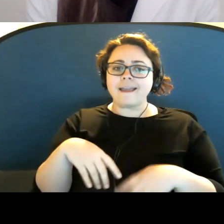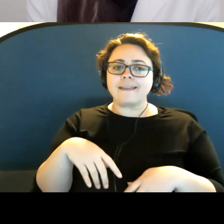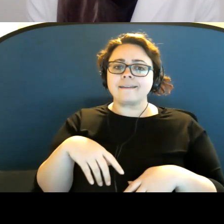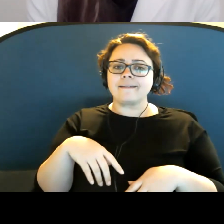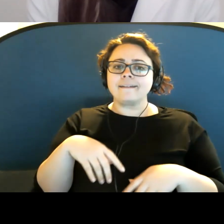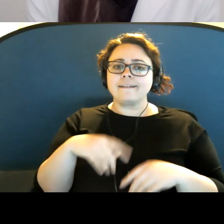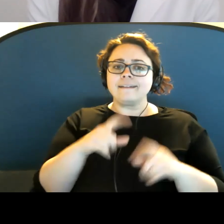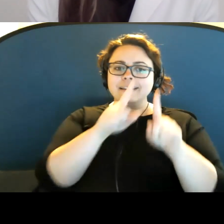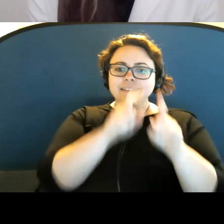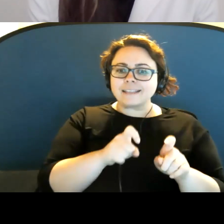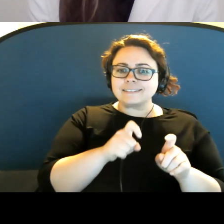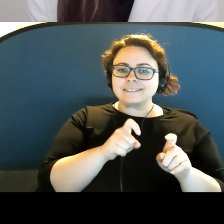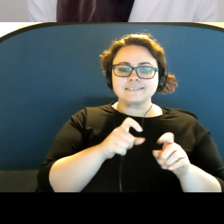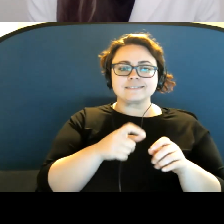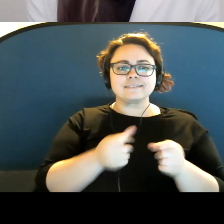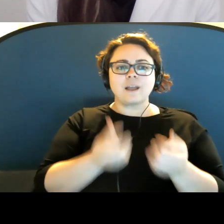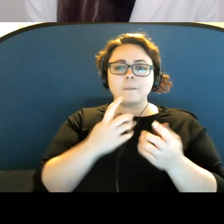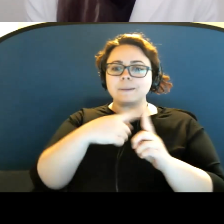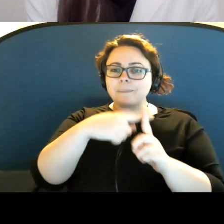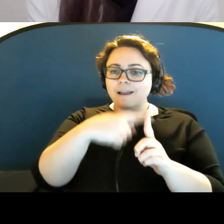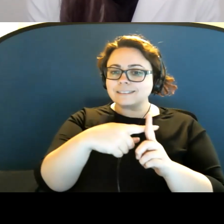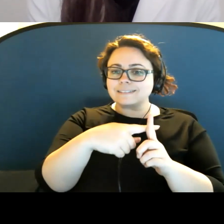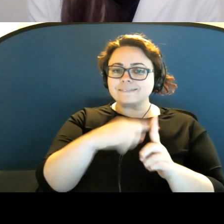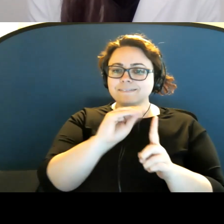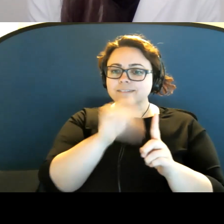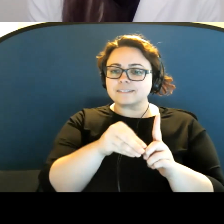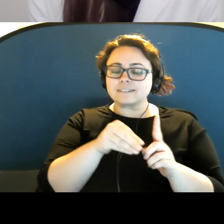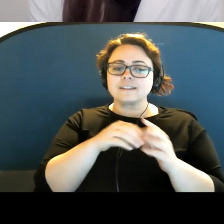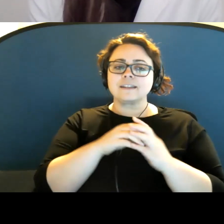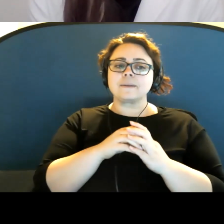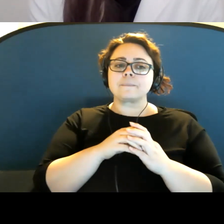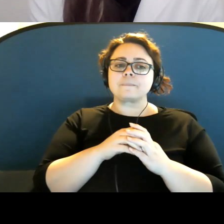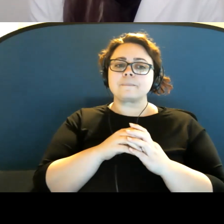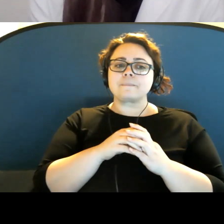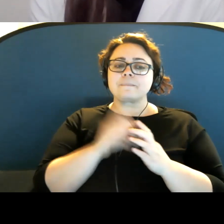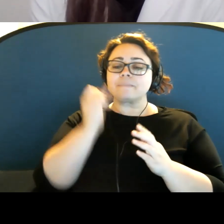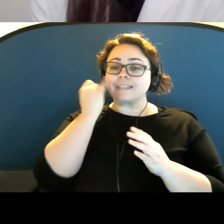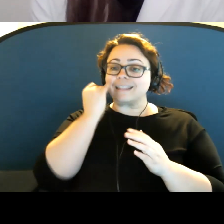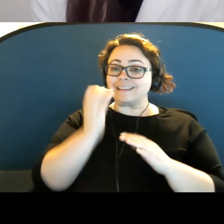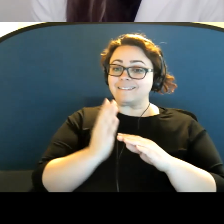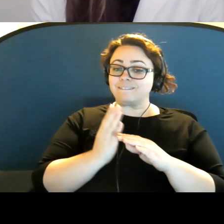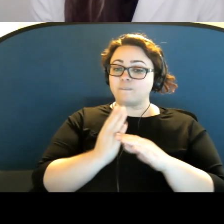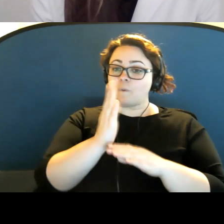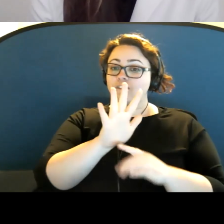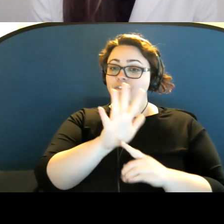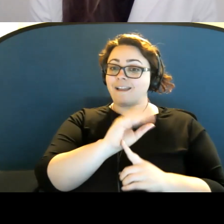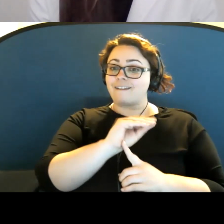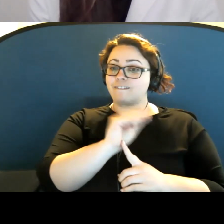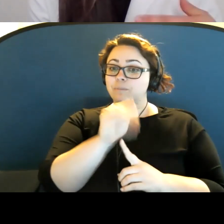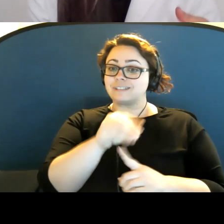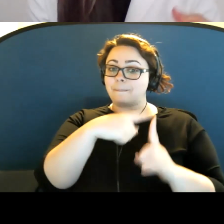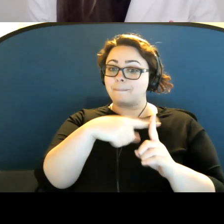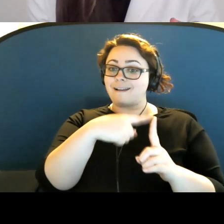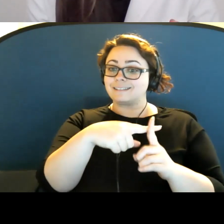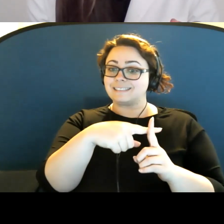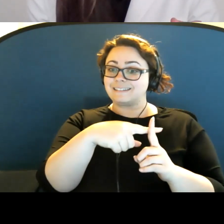is in your county. So generally, a test positivity rate above 5% will kind of